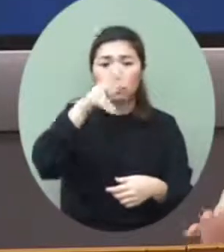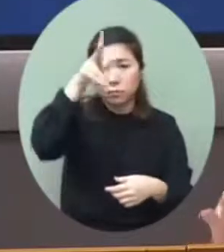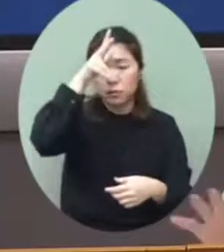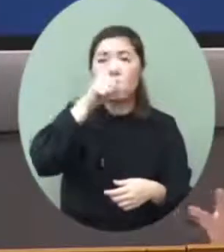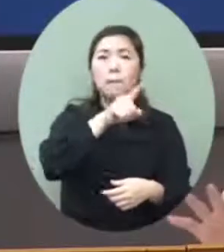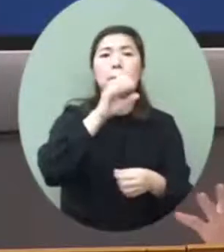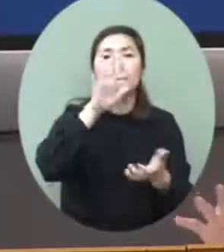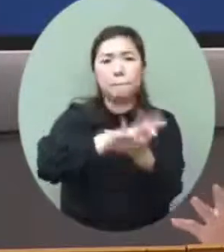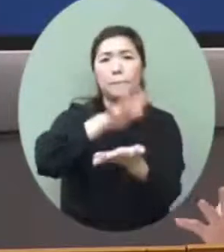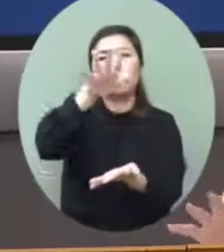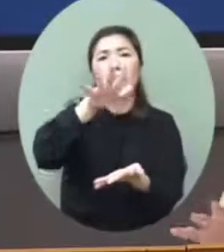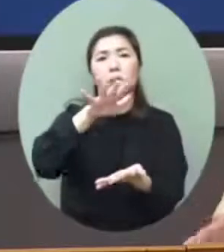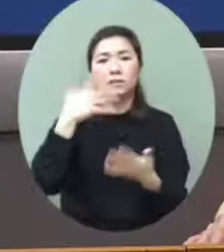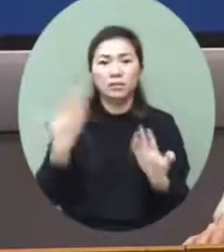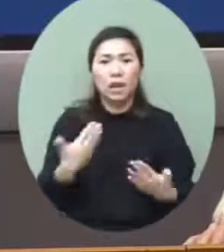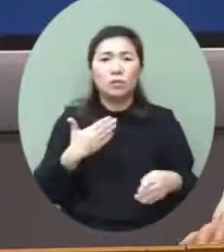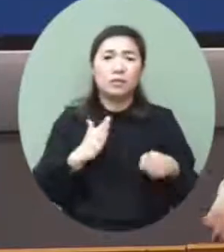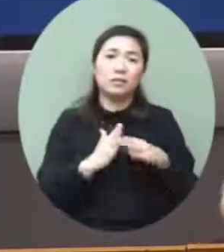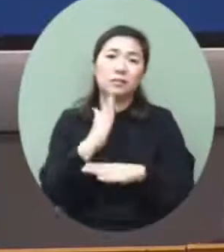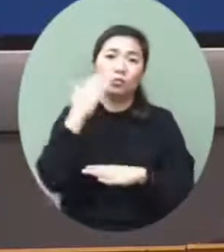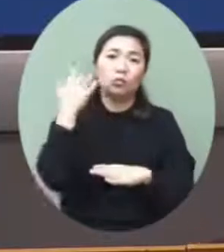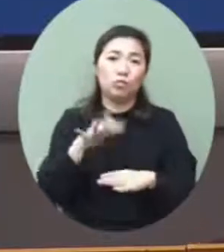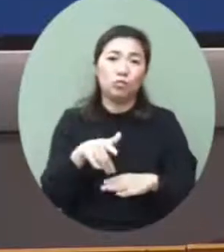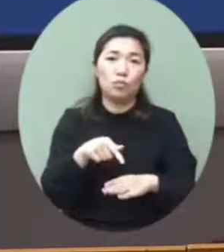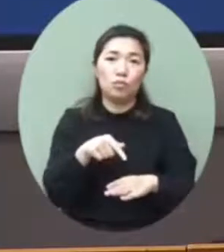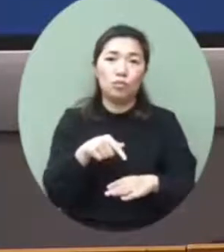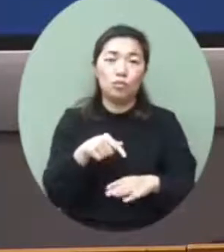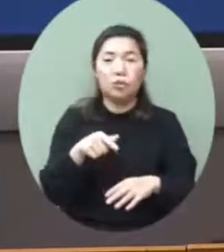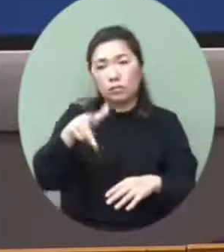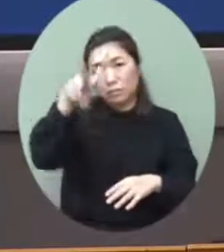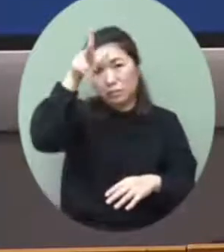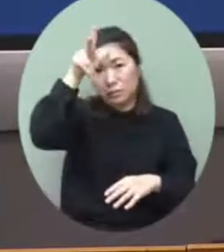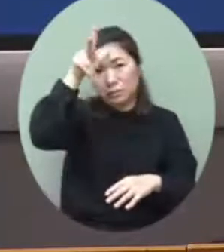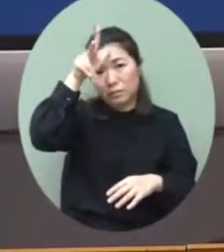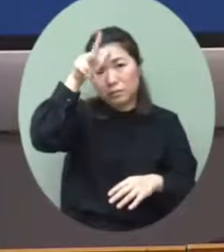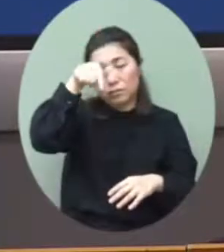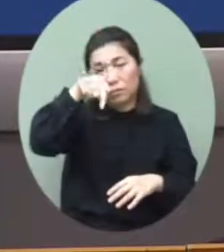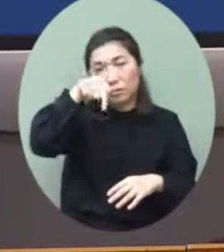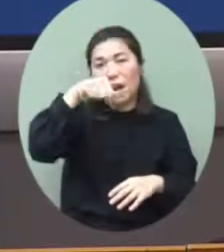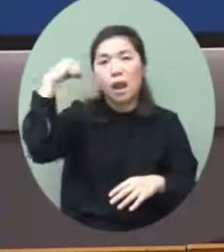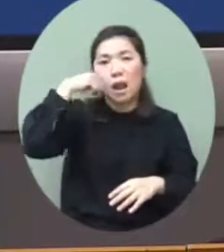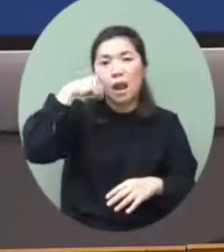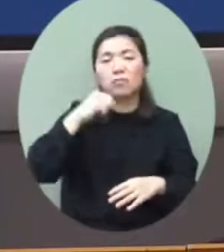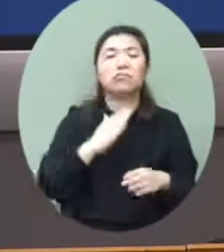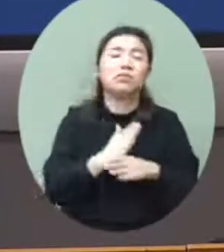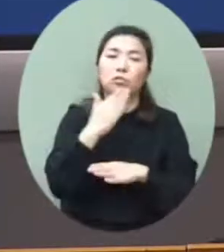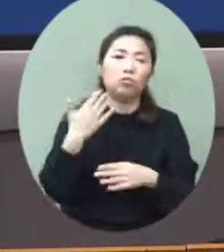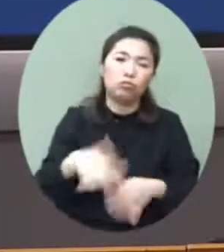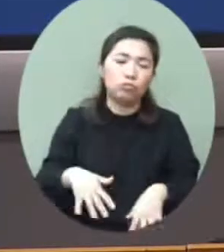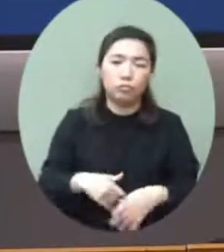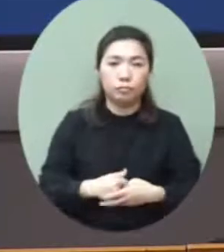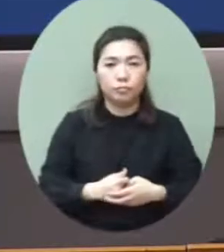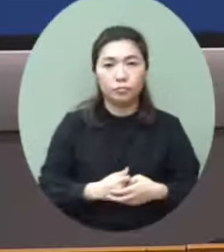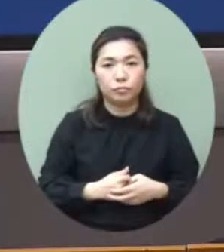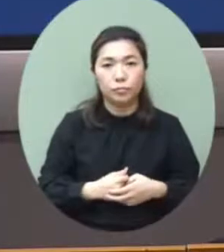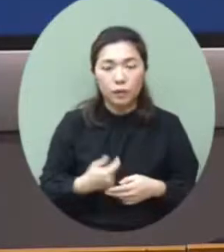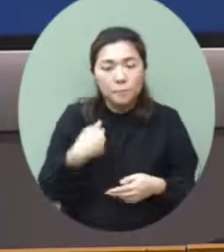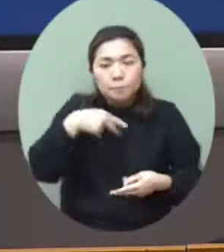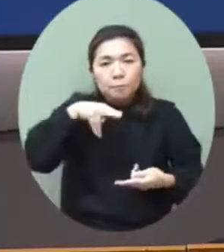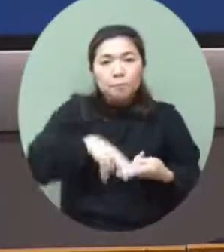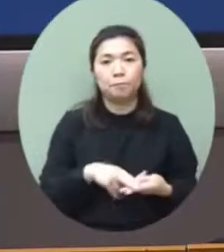electoral legislation, and according to the basic law, the term of the chief executive is 5 years. So any